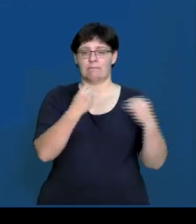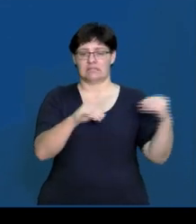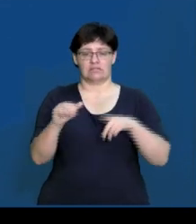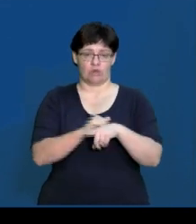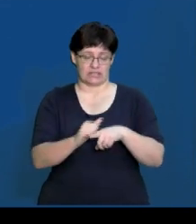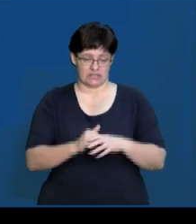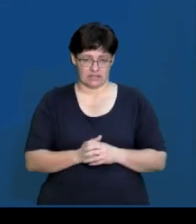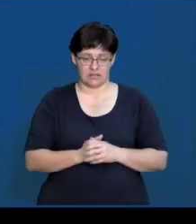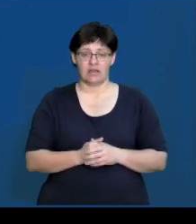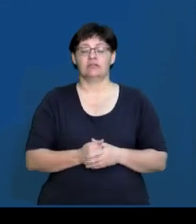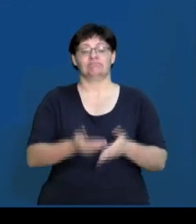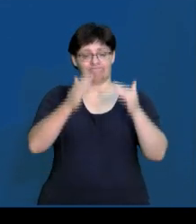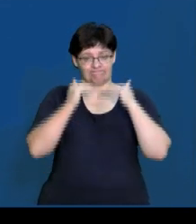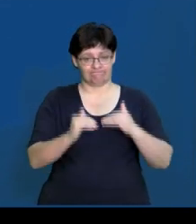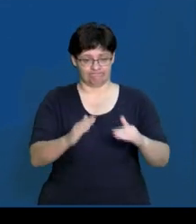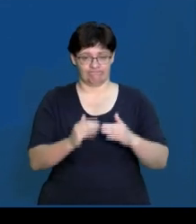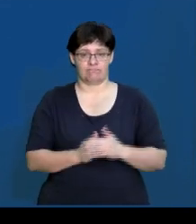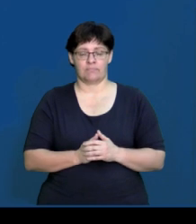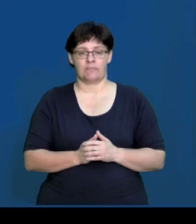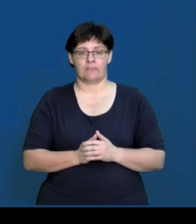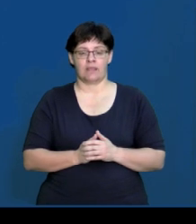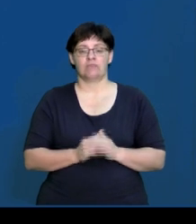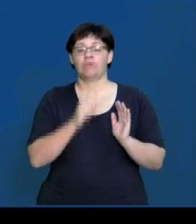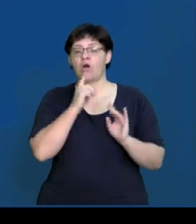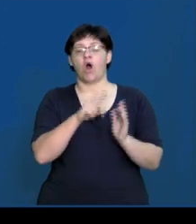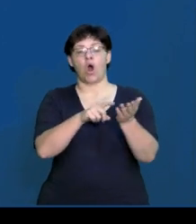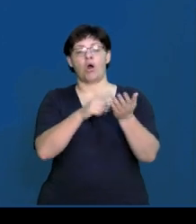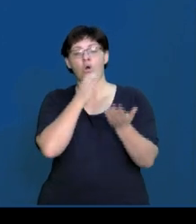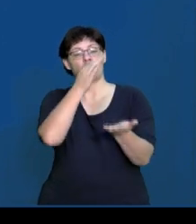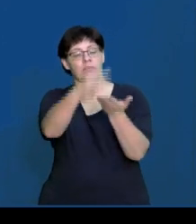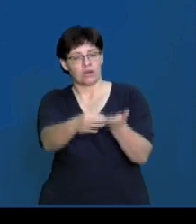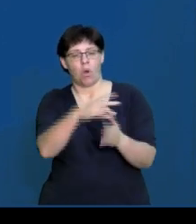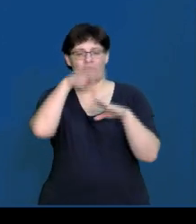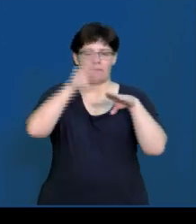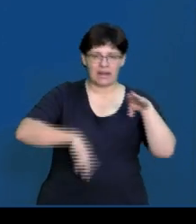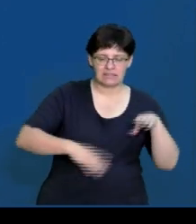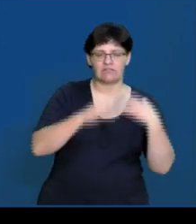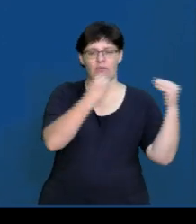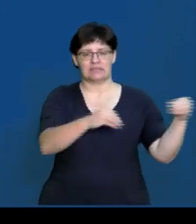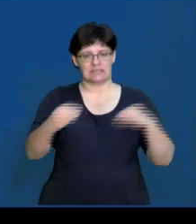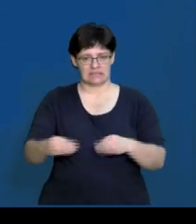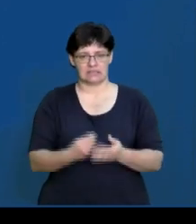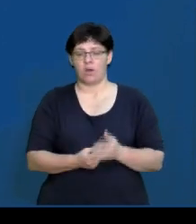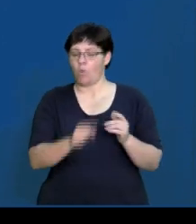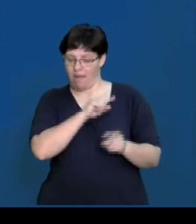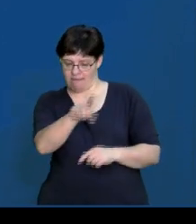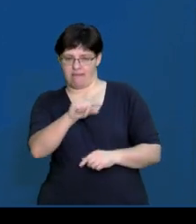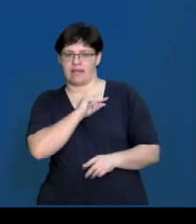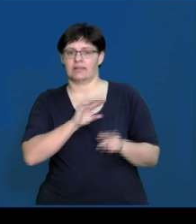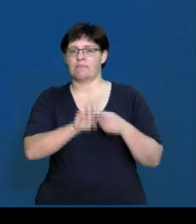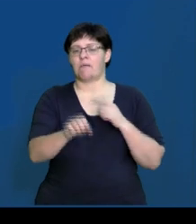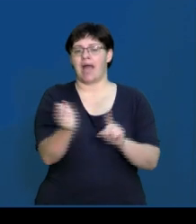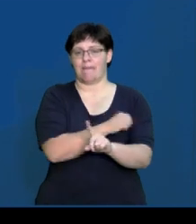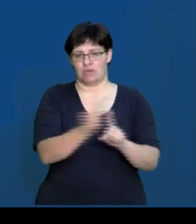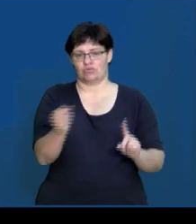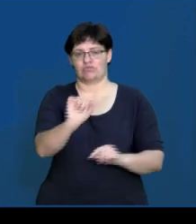any restrictive business practices. Then your next point is making recommendations about penalties for businesses